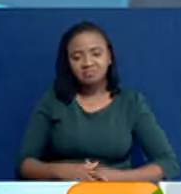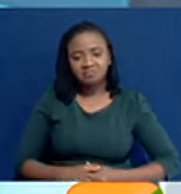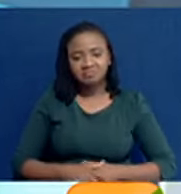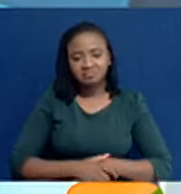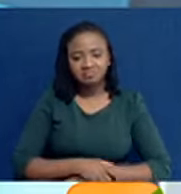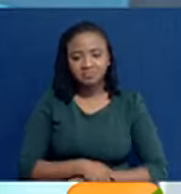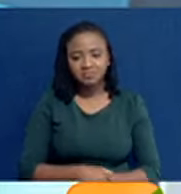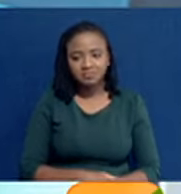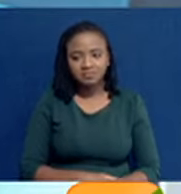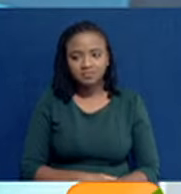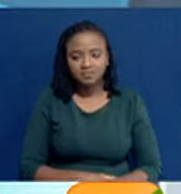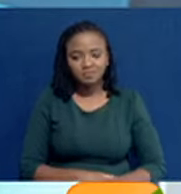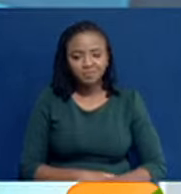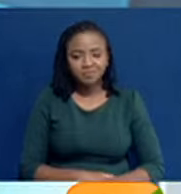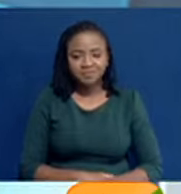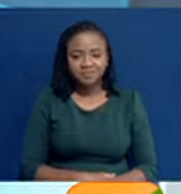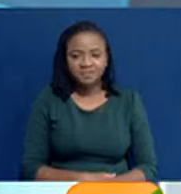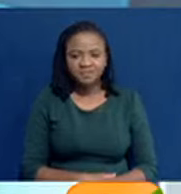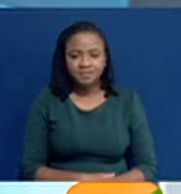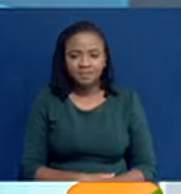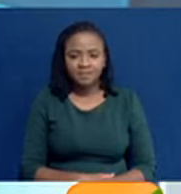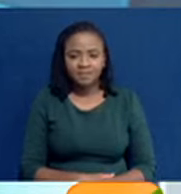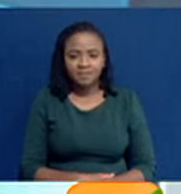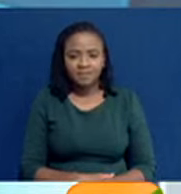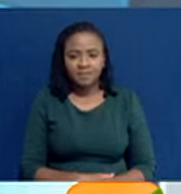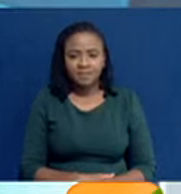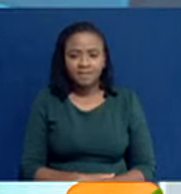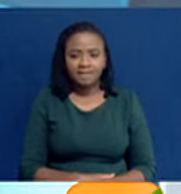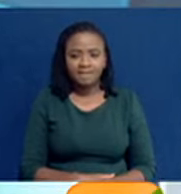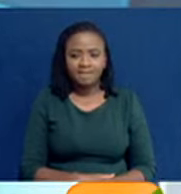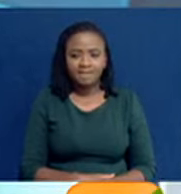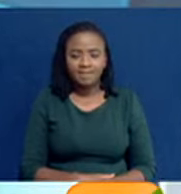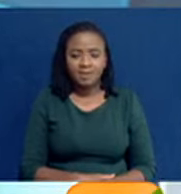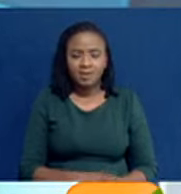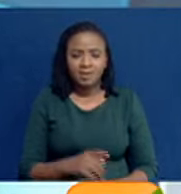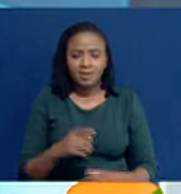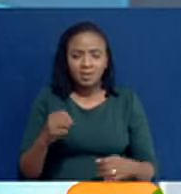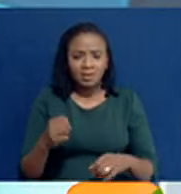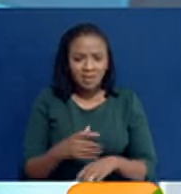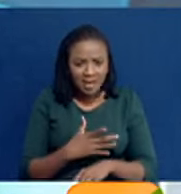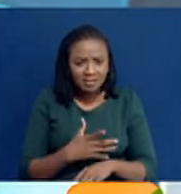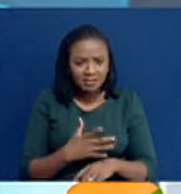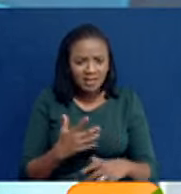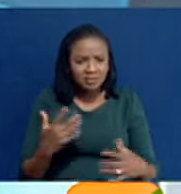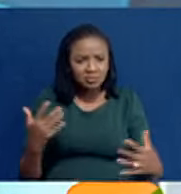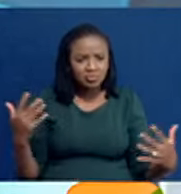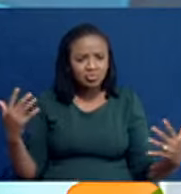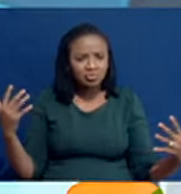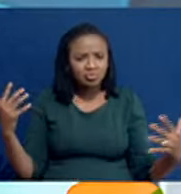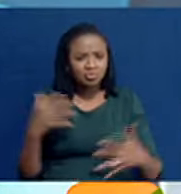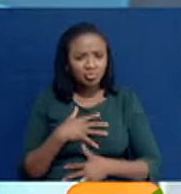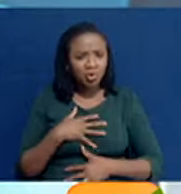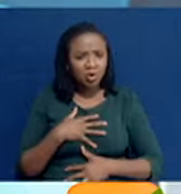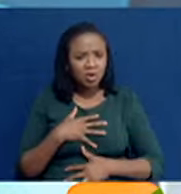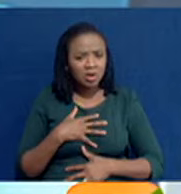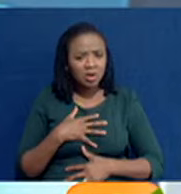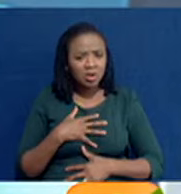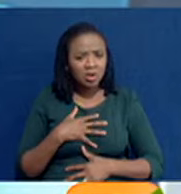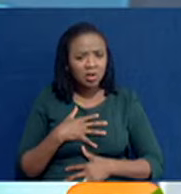And it hit you like a bomb. Still, I had a meeting I had to chair first in